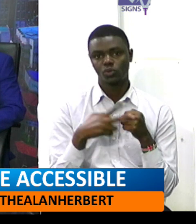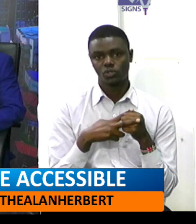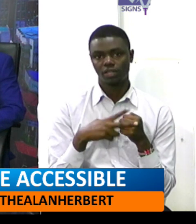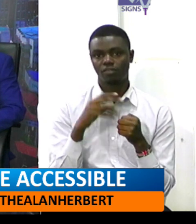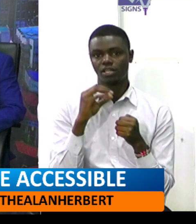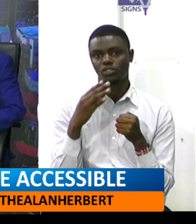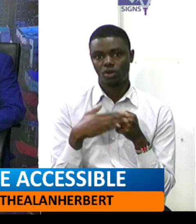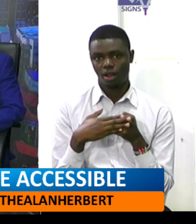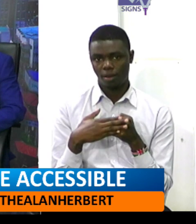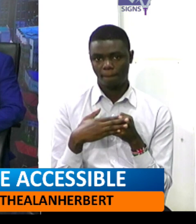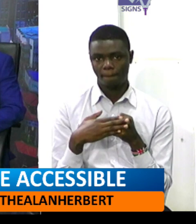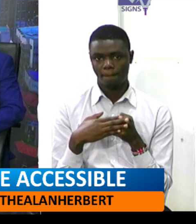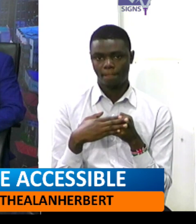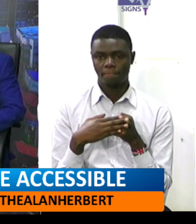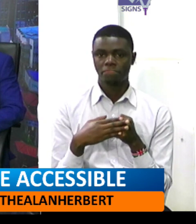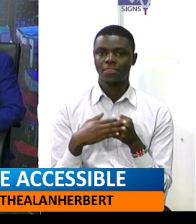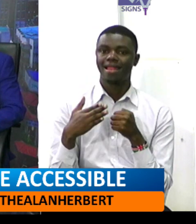0709